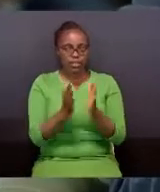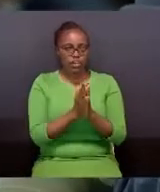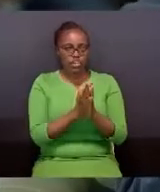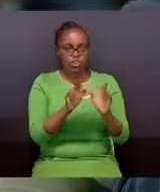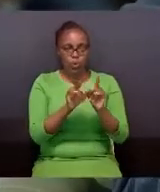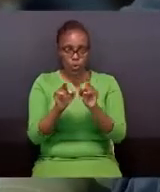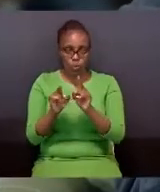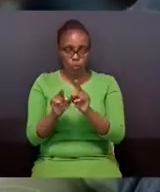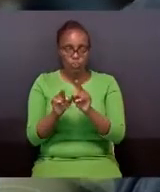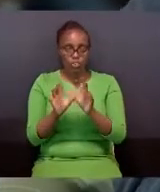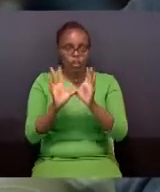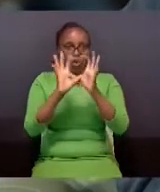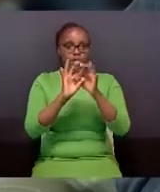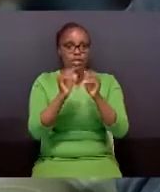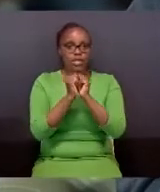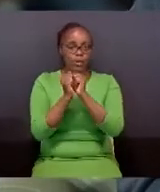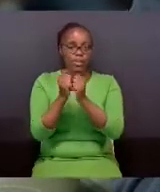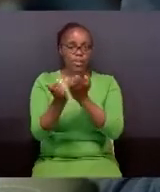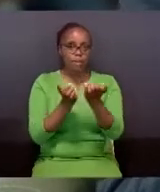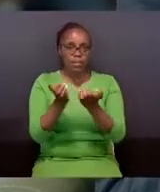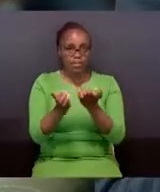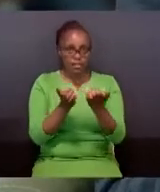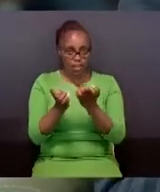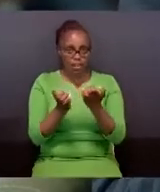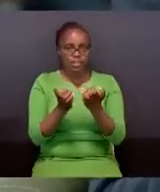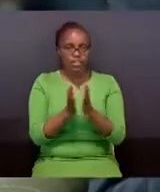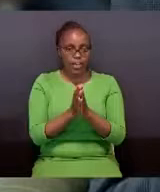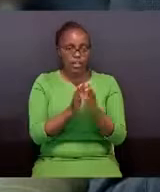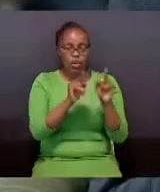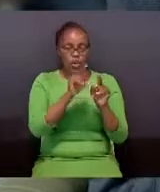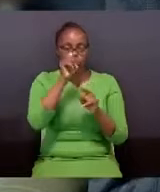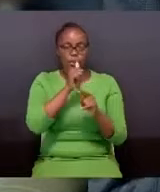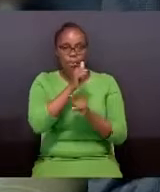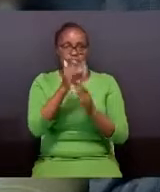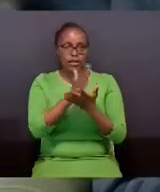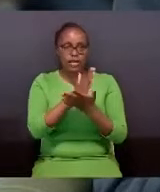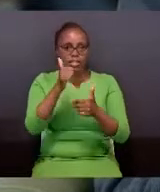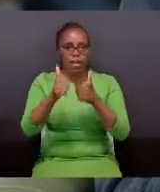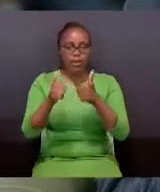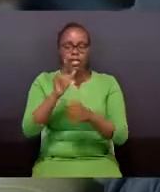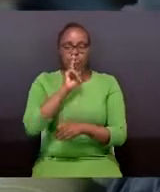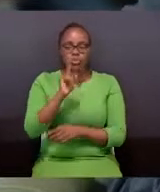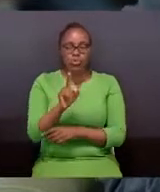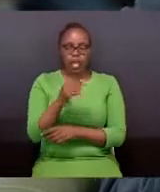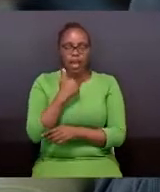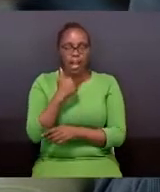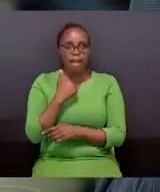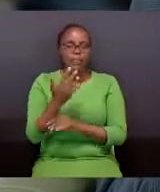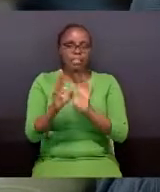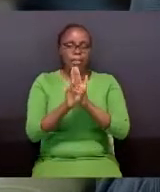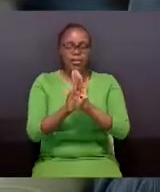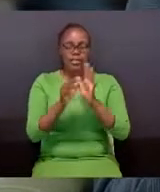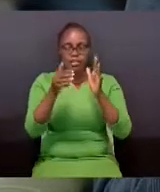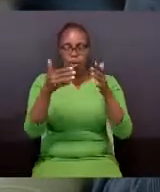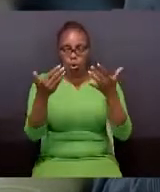and tied with business. In fact, the private sector, which I'm sure is represented here or present